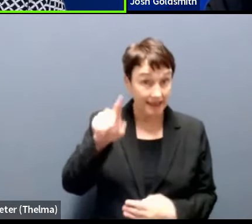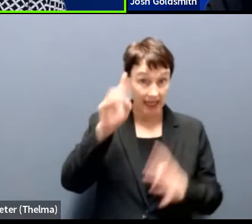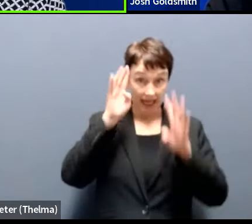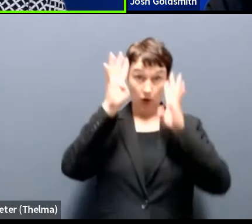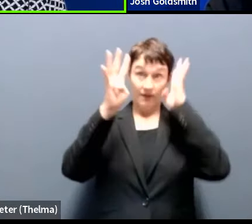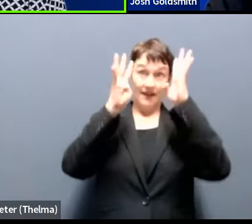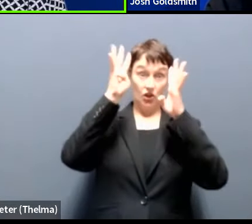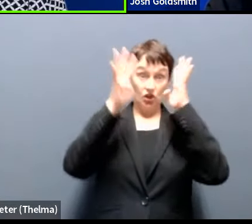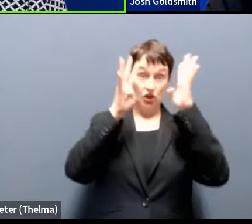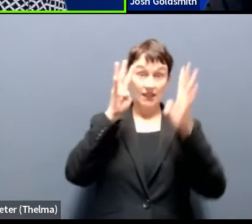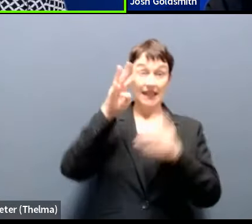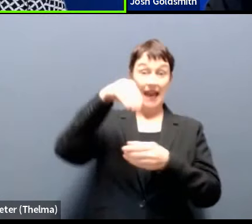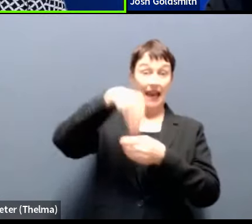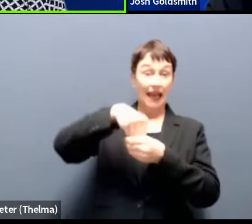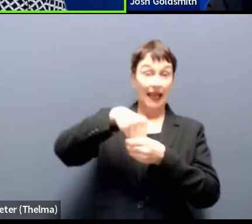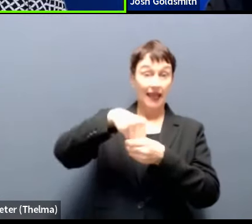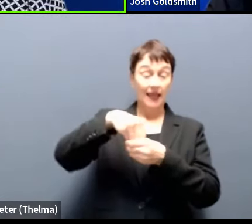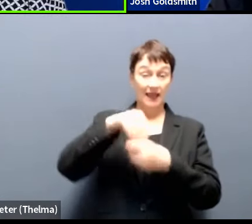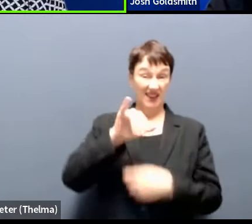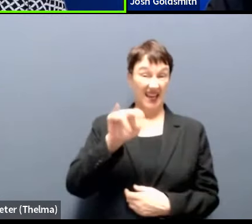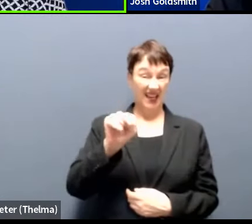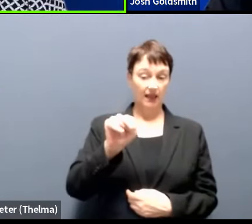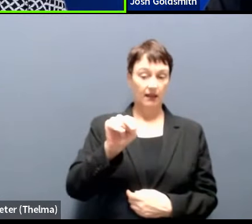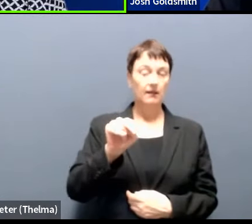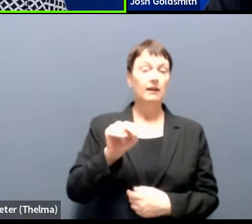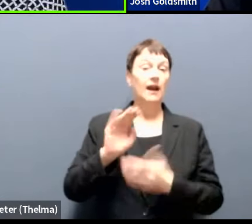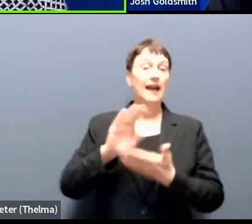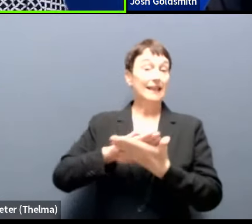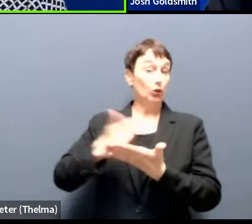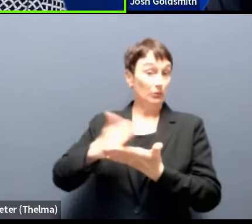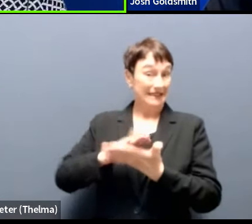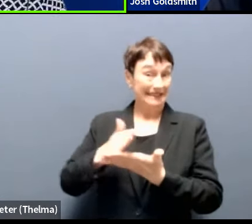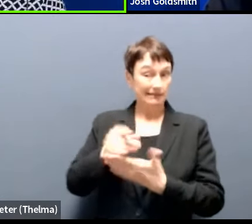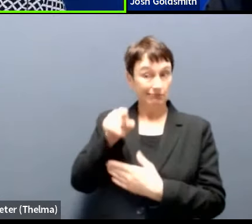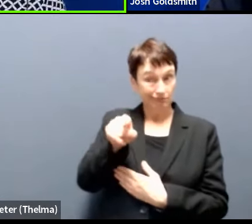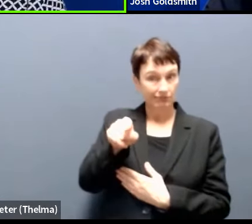hello@innovationinterpreting.com. So with that, now we will talk about